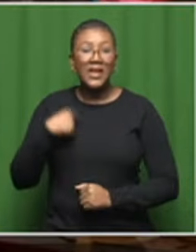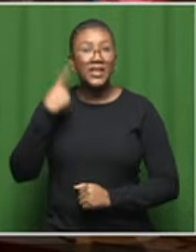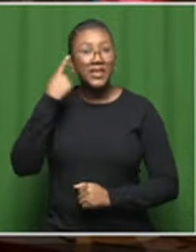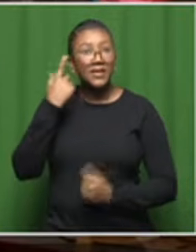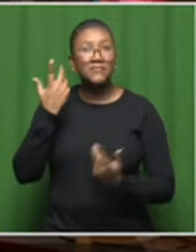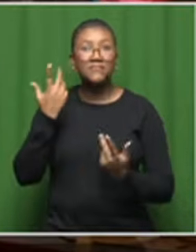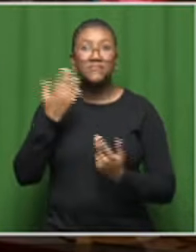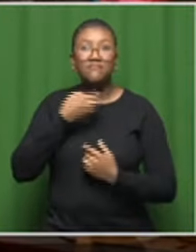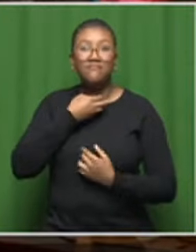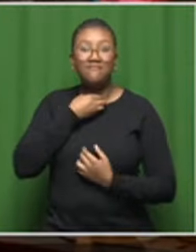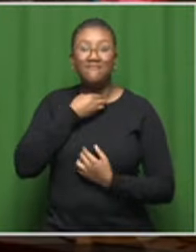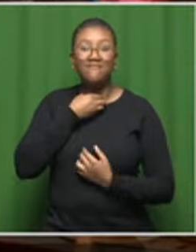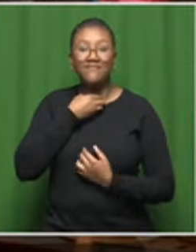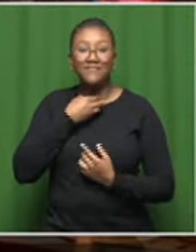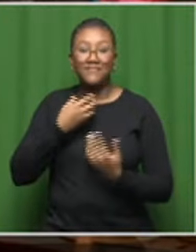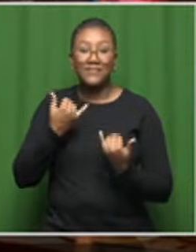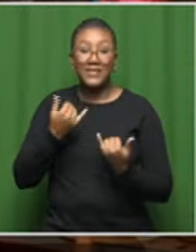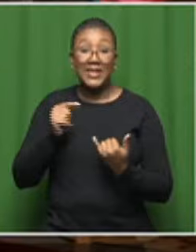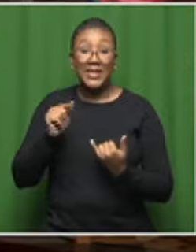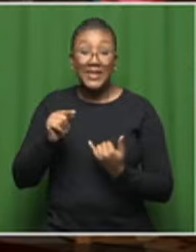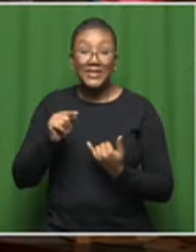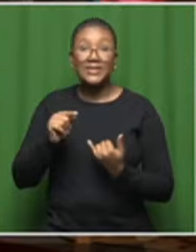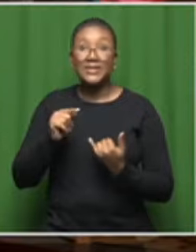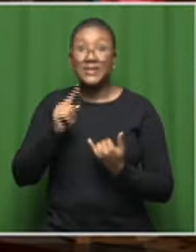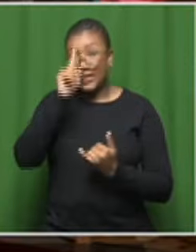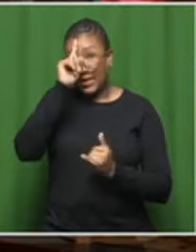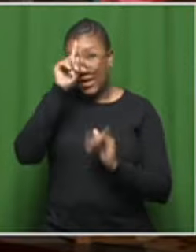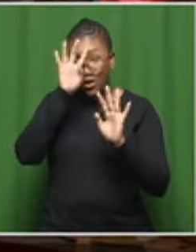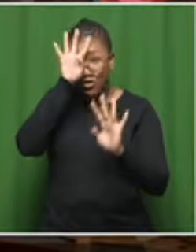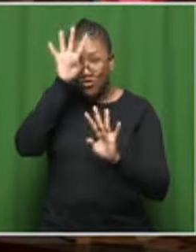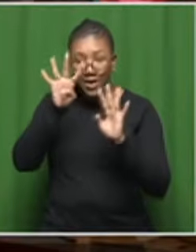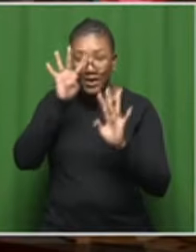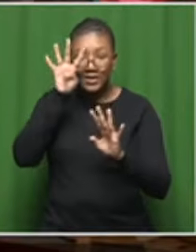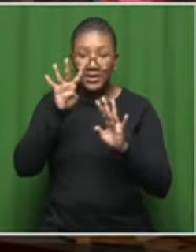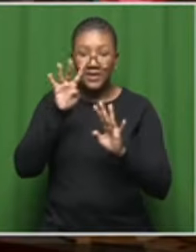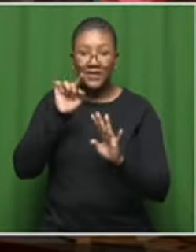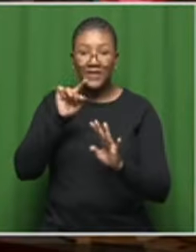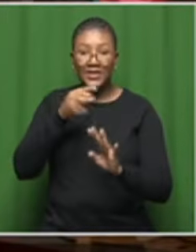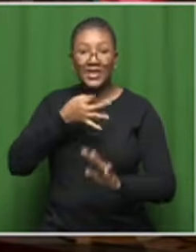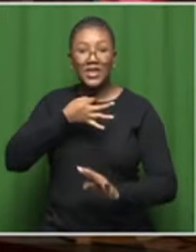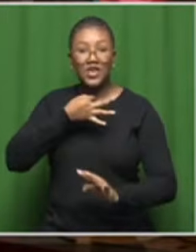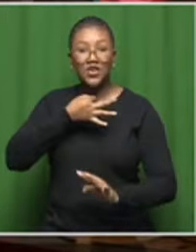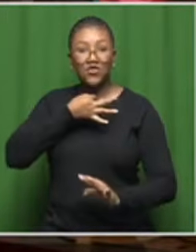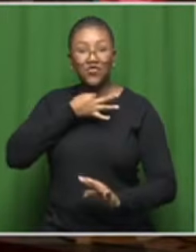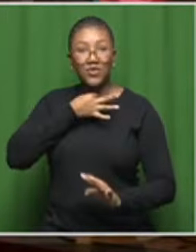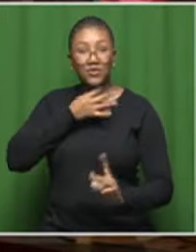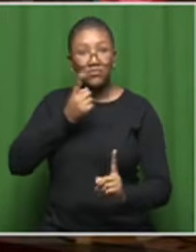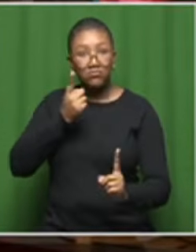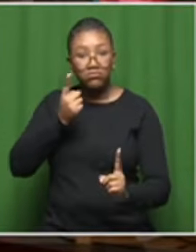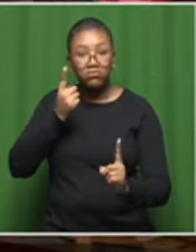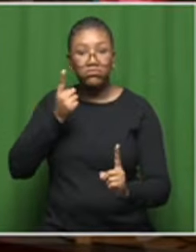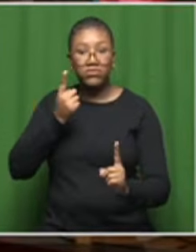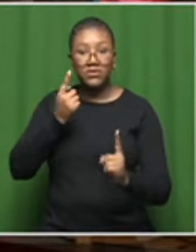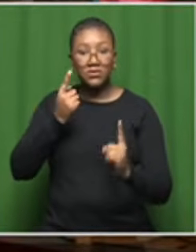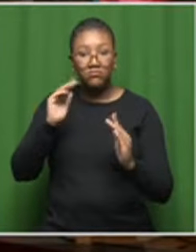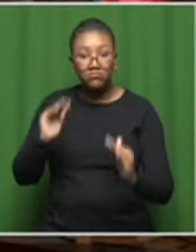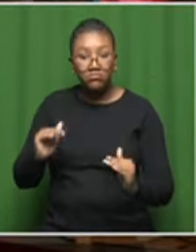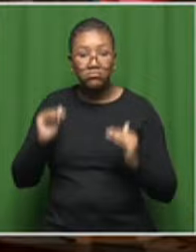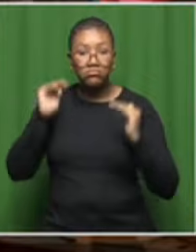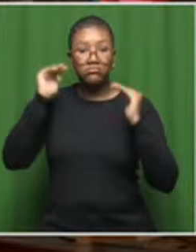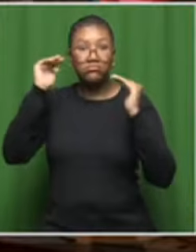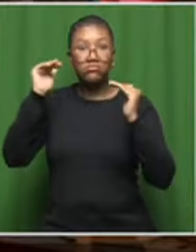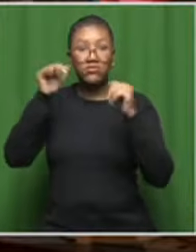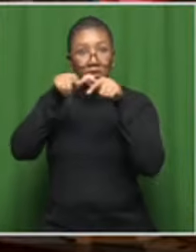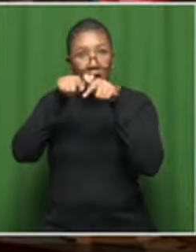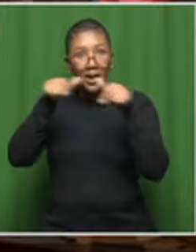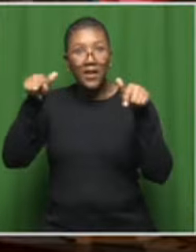creativity for me is risk. I think as an artist, for you to get to the next level in your